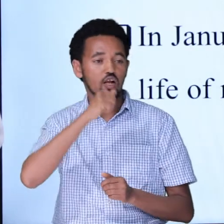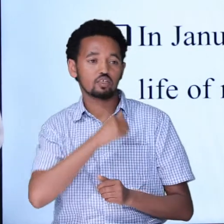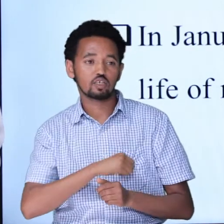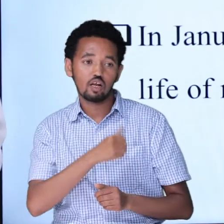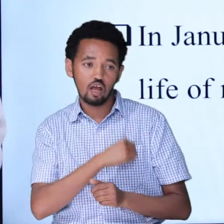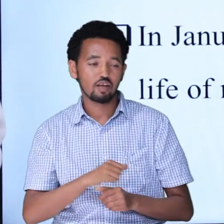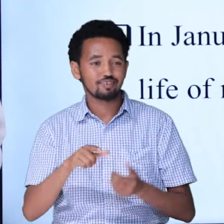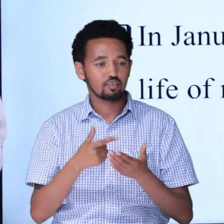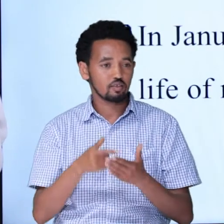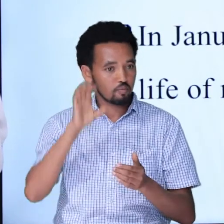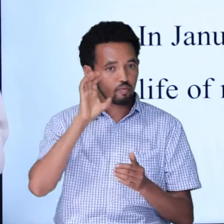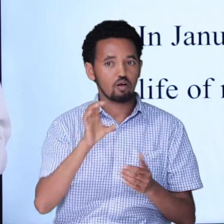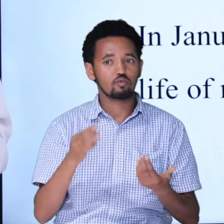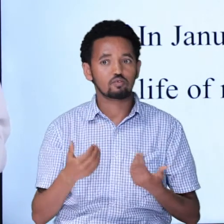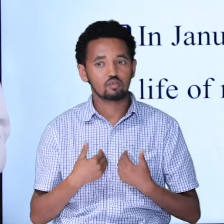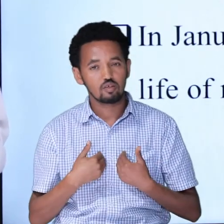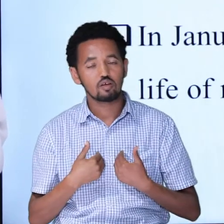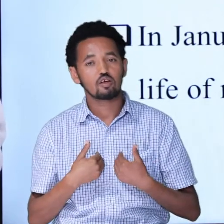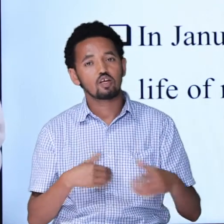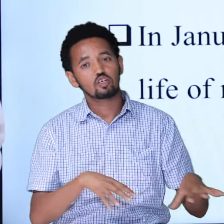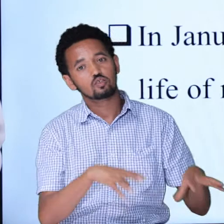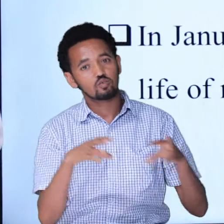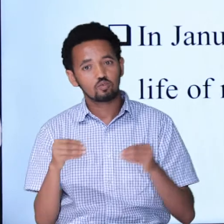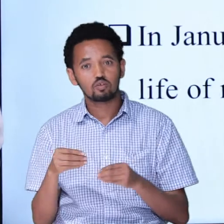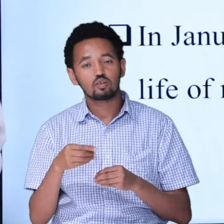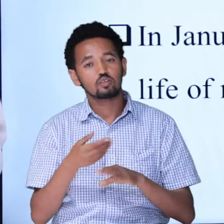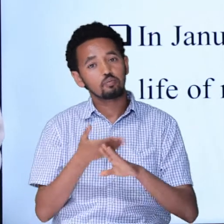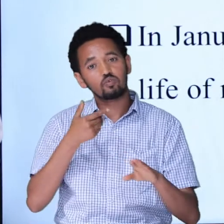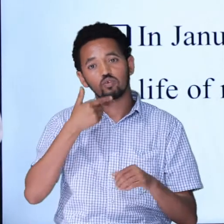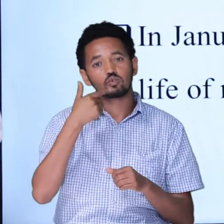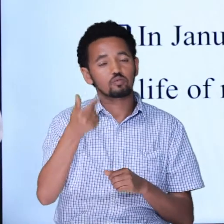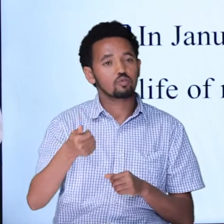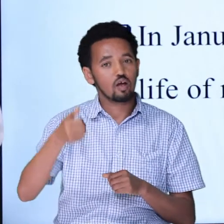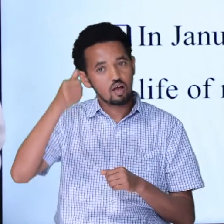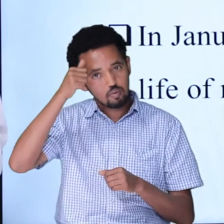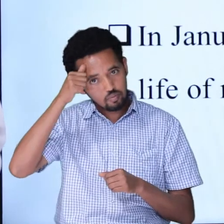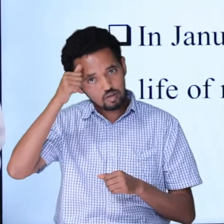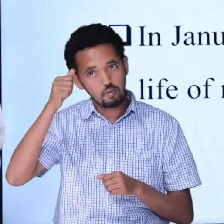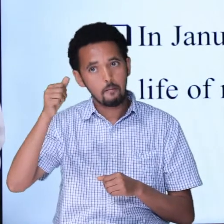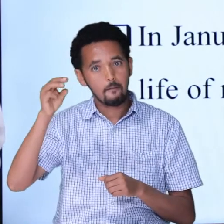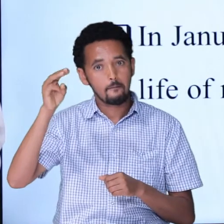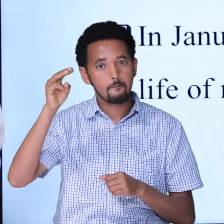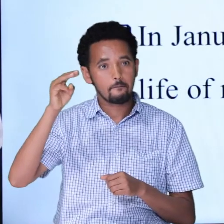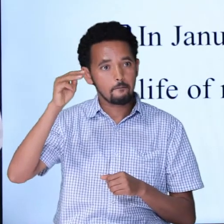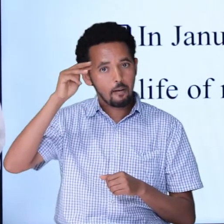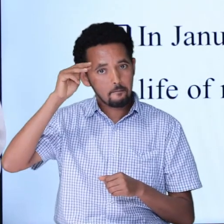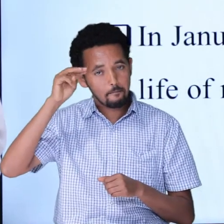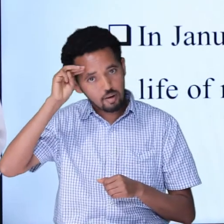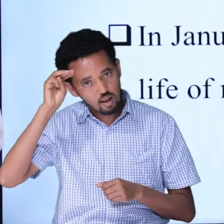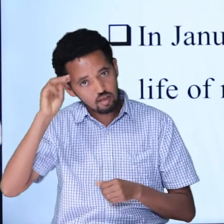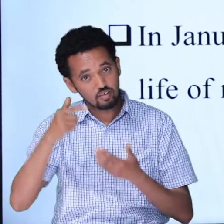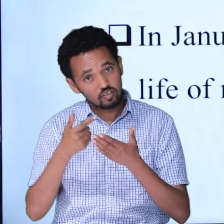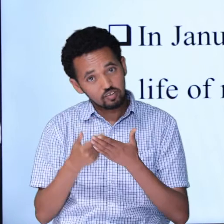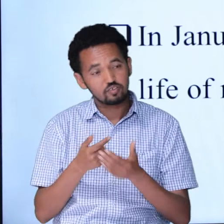power. By the way, students, as I told before, Ahmed Ben Bella was a patriot of Algeria.